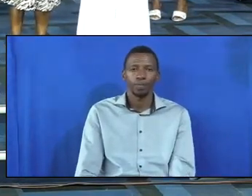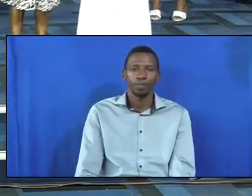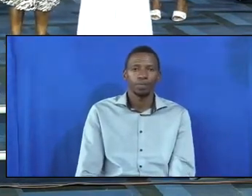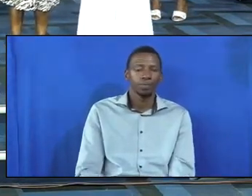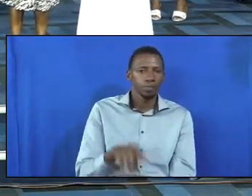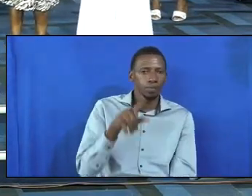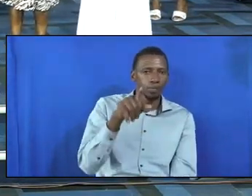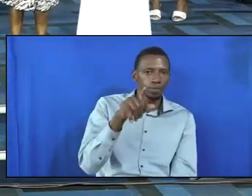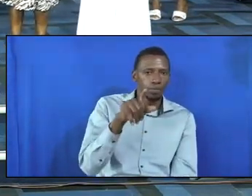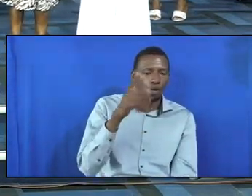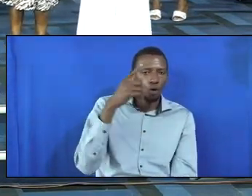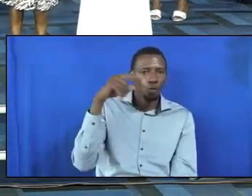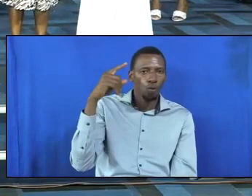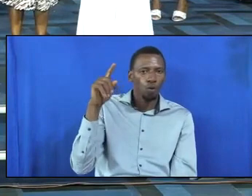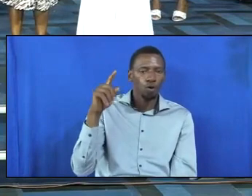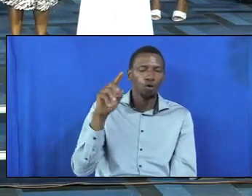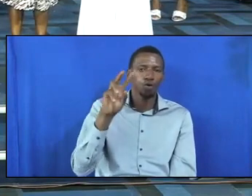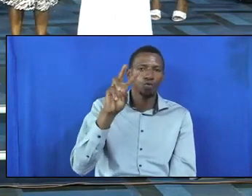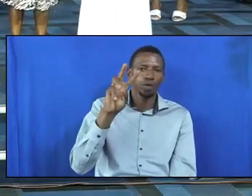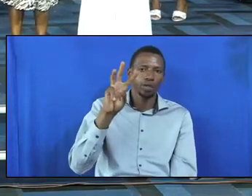Doroth has 123 marks.